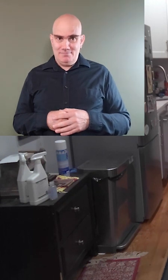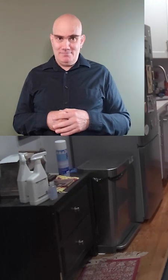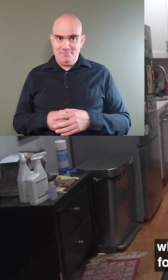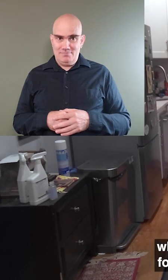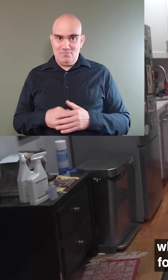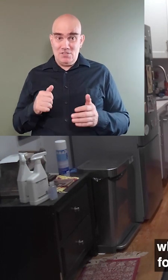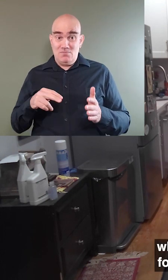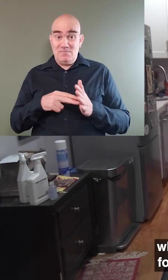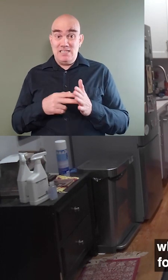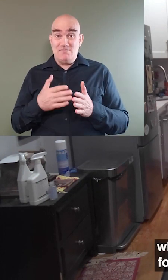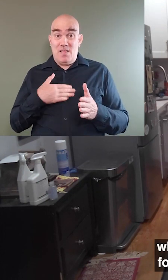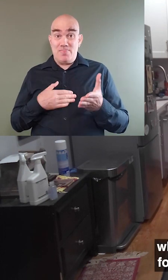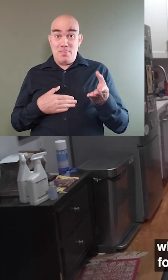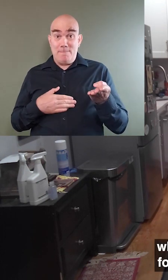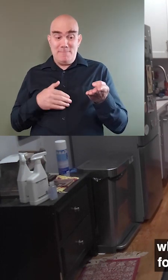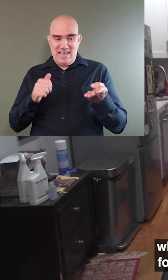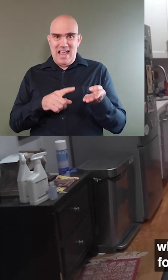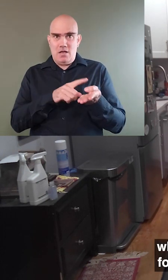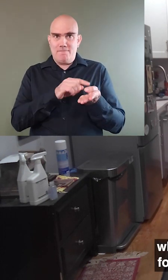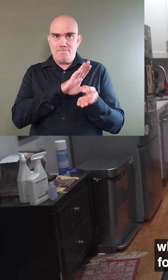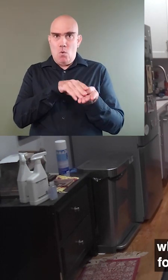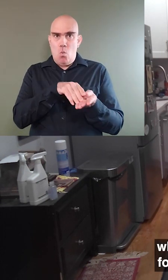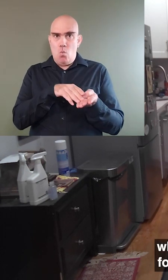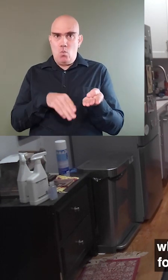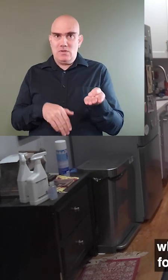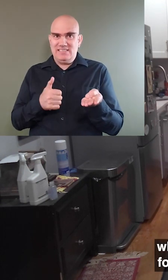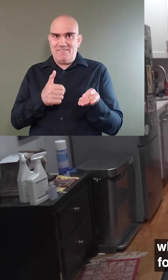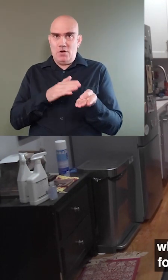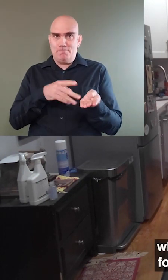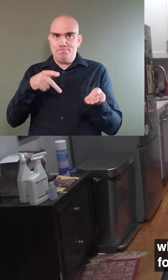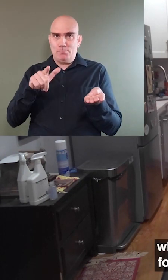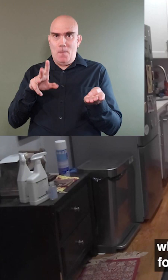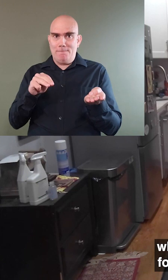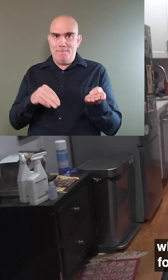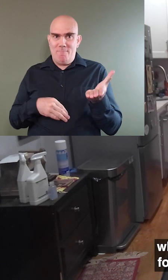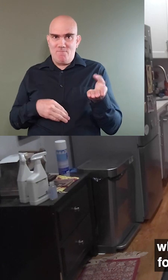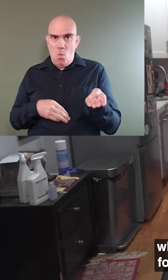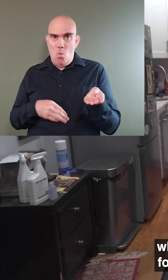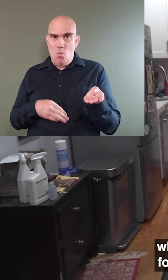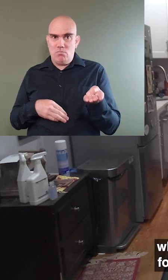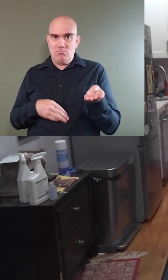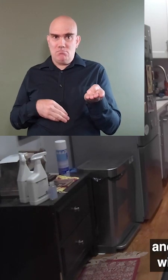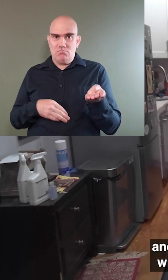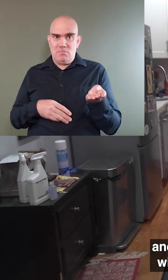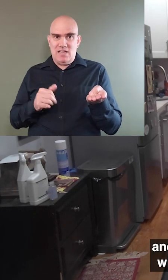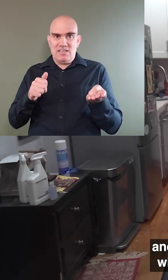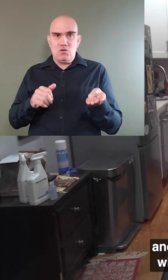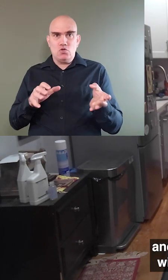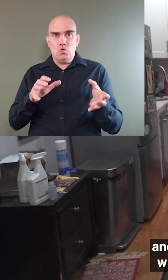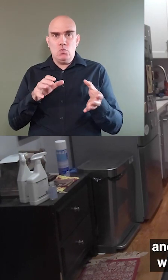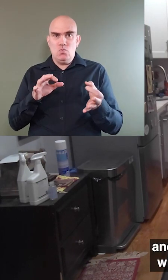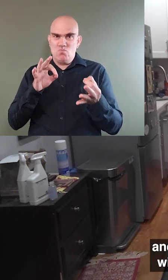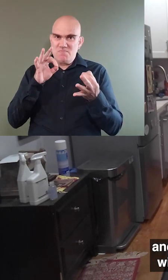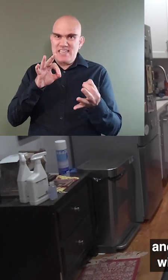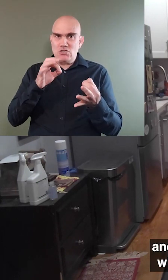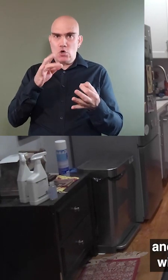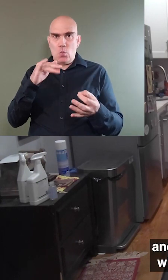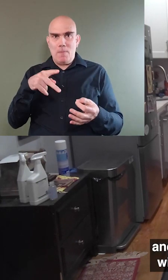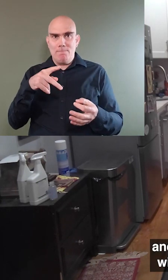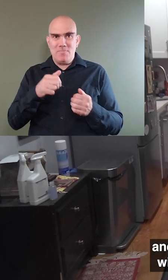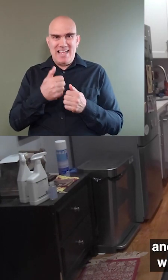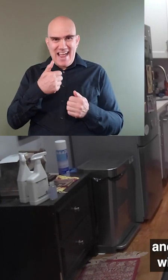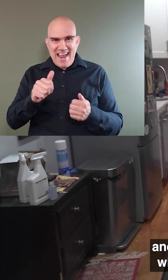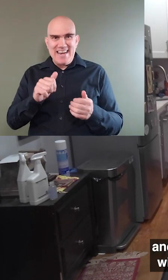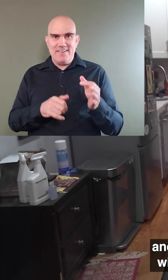pose, which is that my thumb can fold in on itself in the palm, and it can do a precision